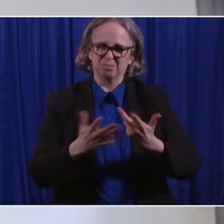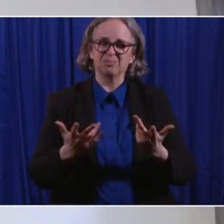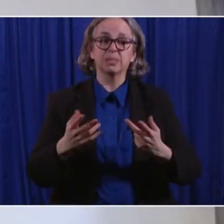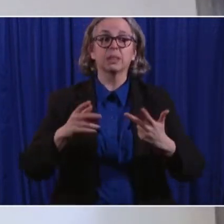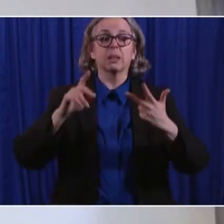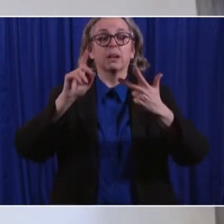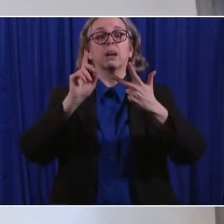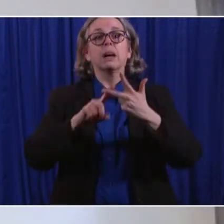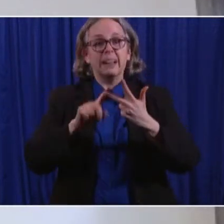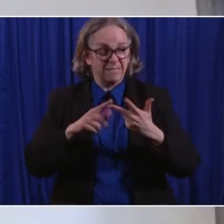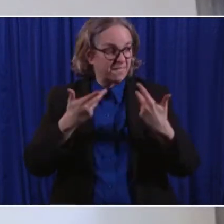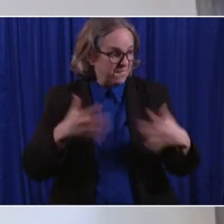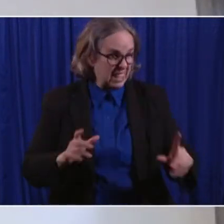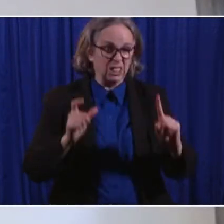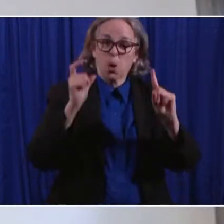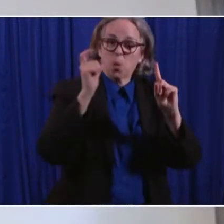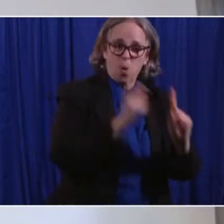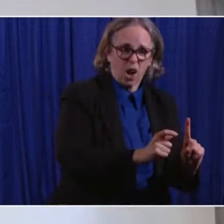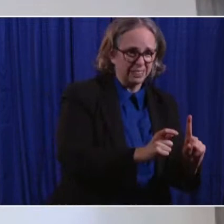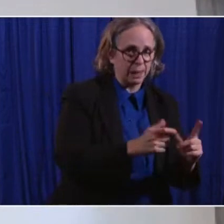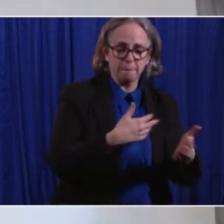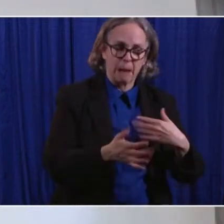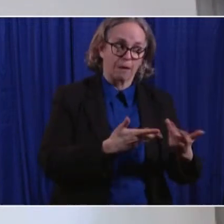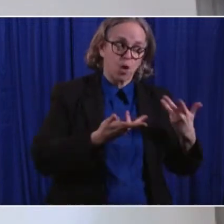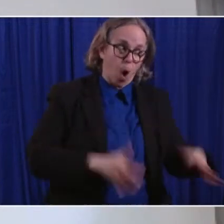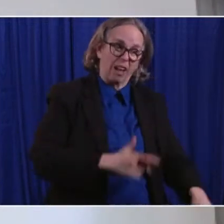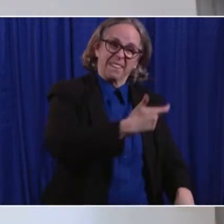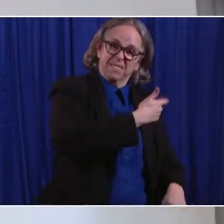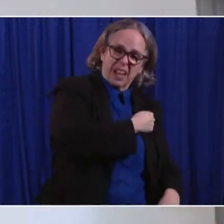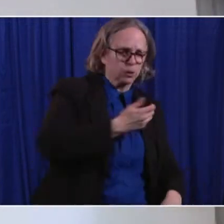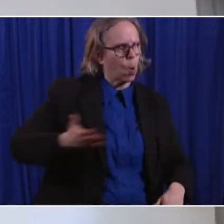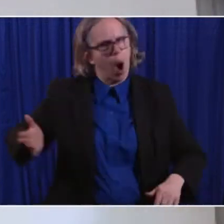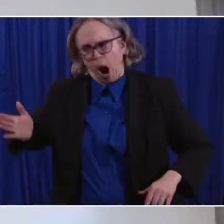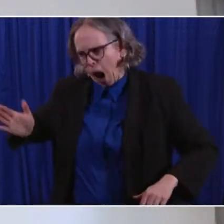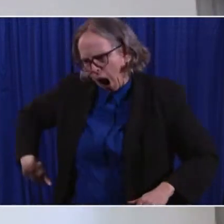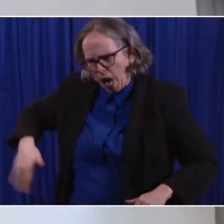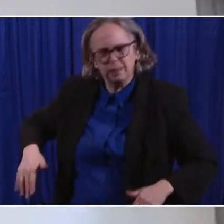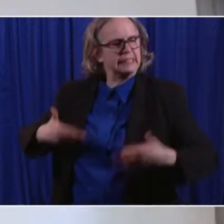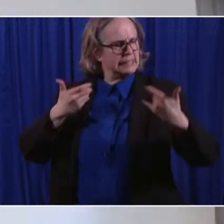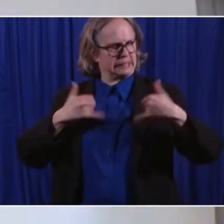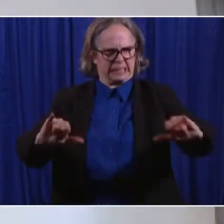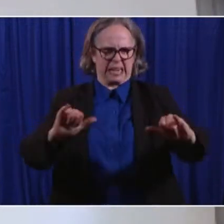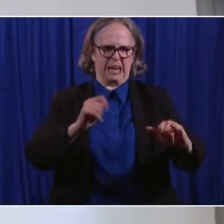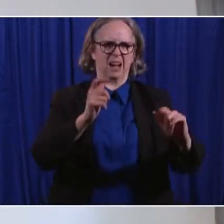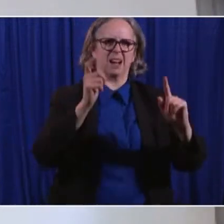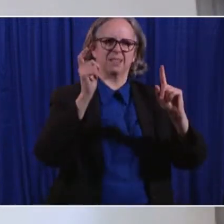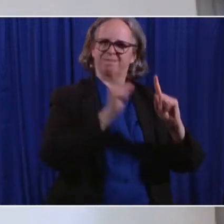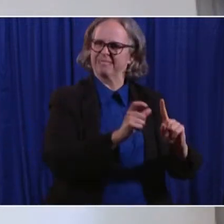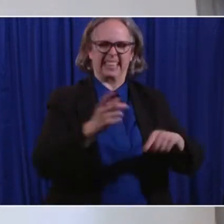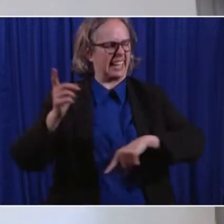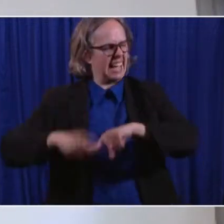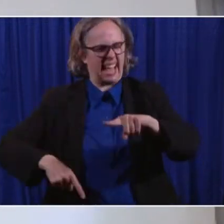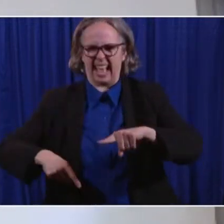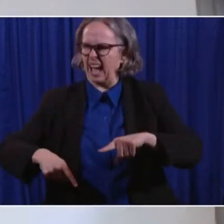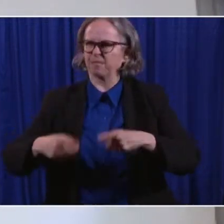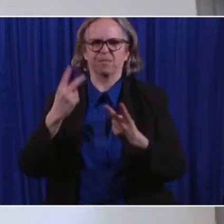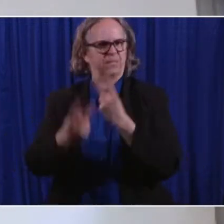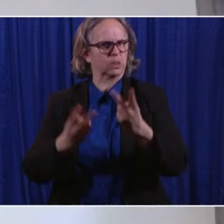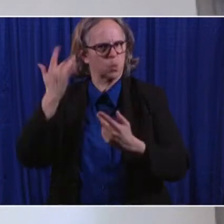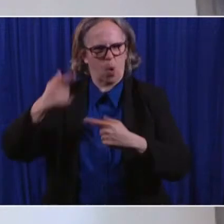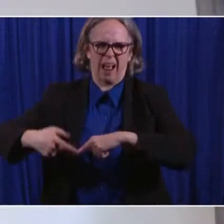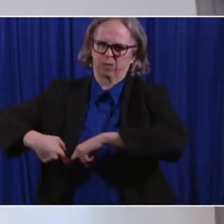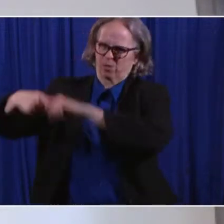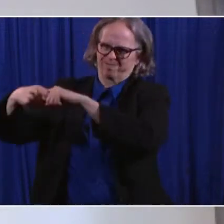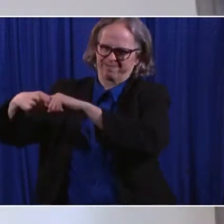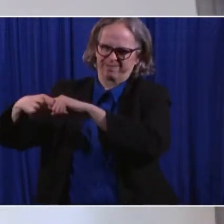unvaccinated, until they meet the criteria for release from quarantine. Now, we understand that outbreaks increase the